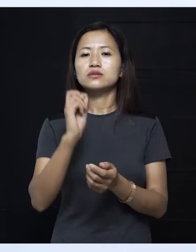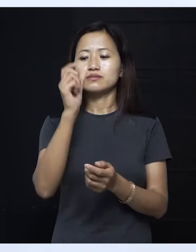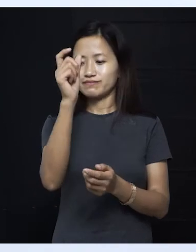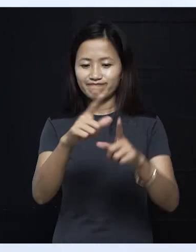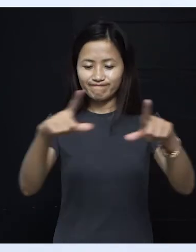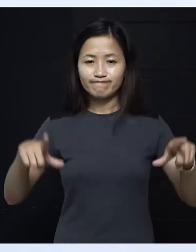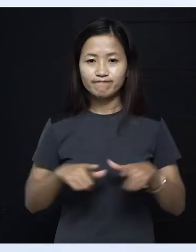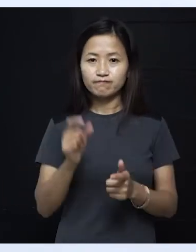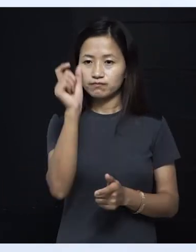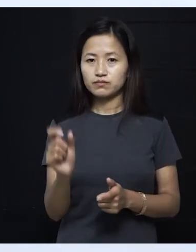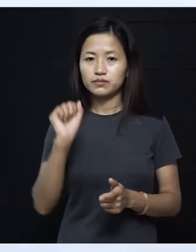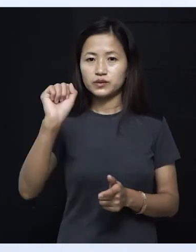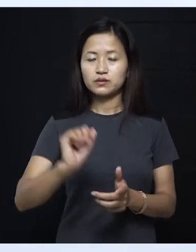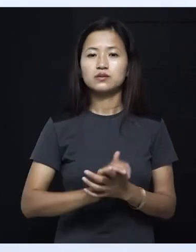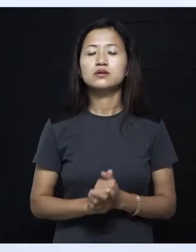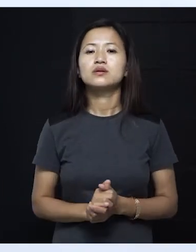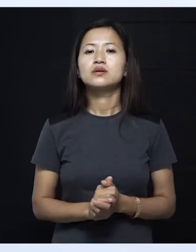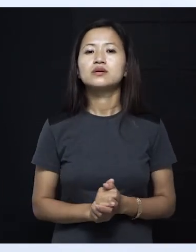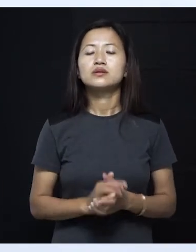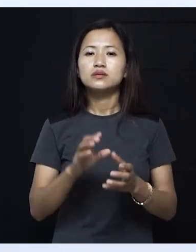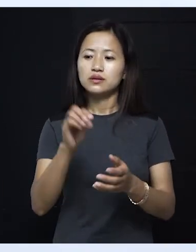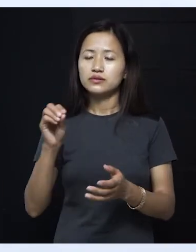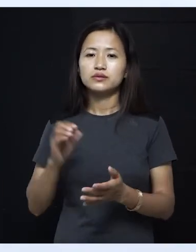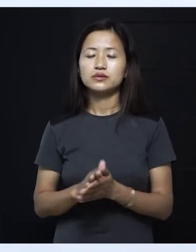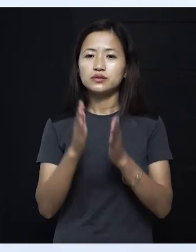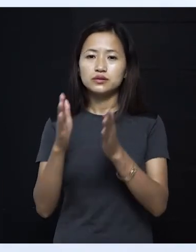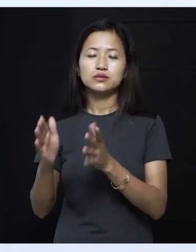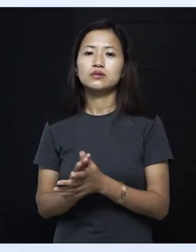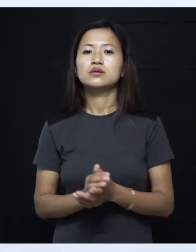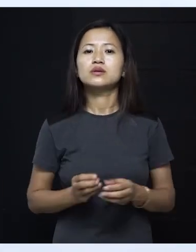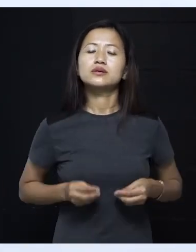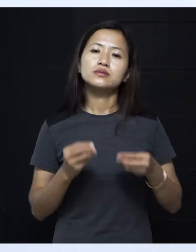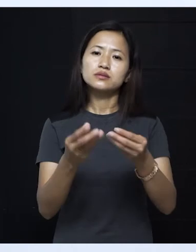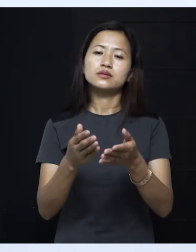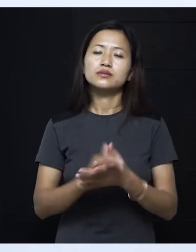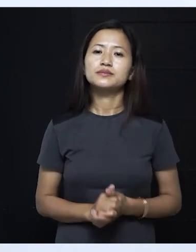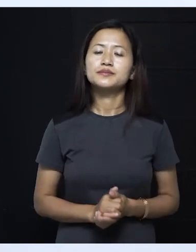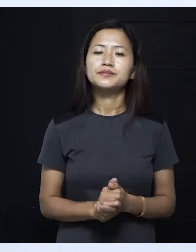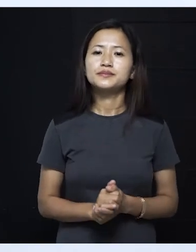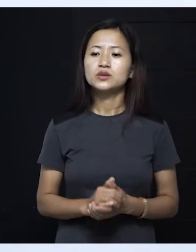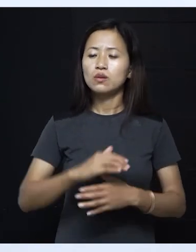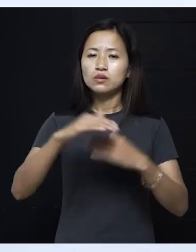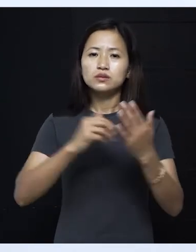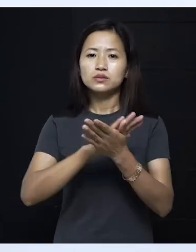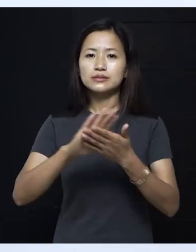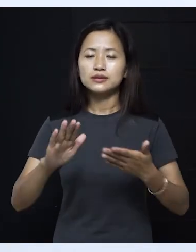was also abolished. Then collectivization was also abolished. So all these were